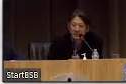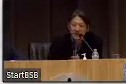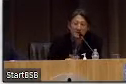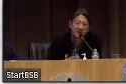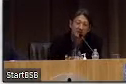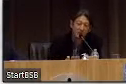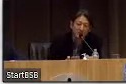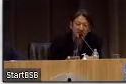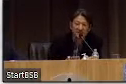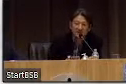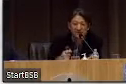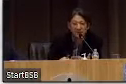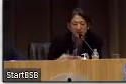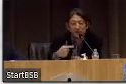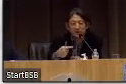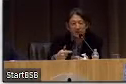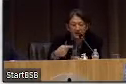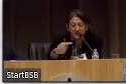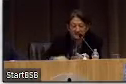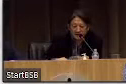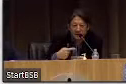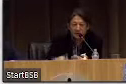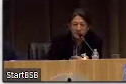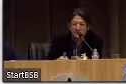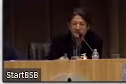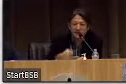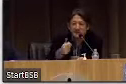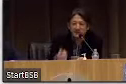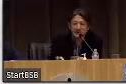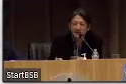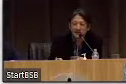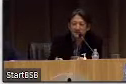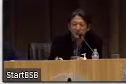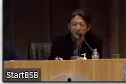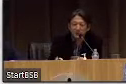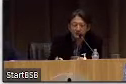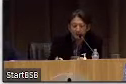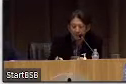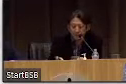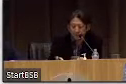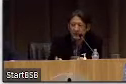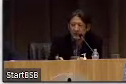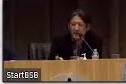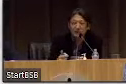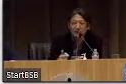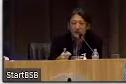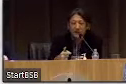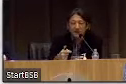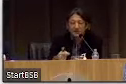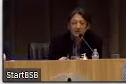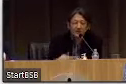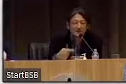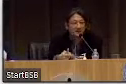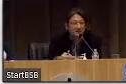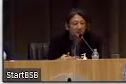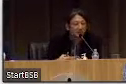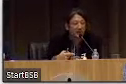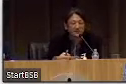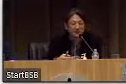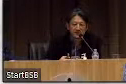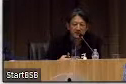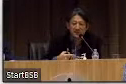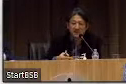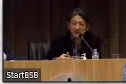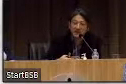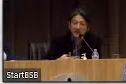the managers to identify the problems. Even Ministry of Health, because during the emergency they